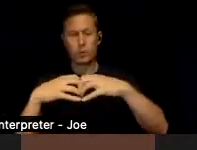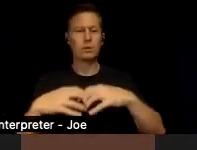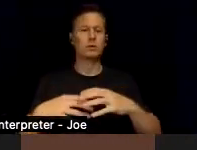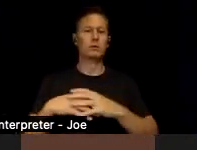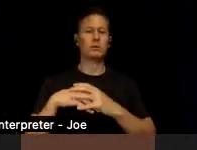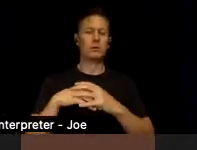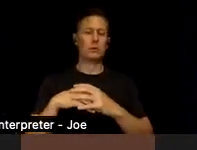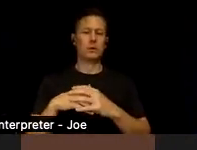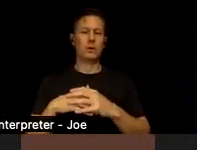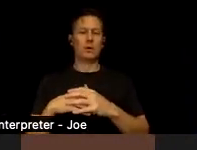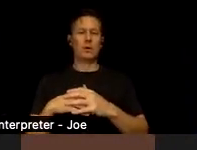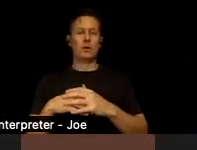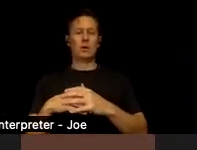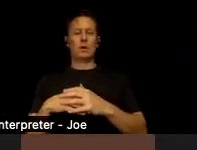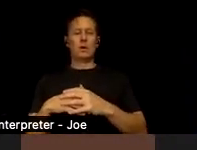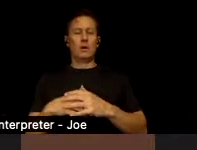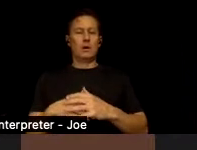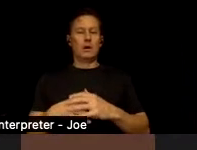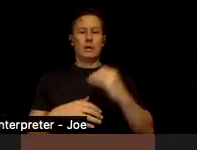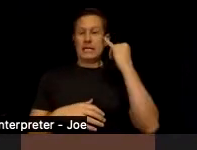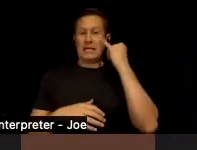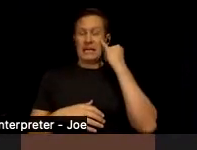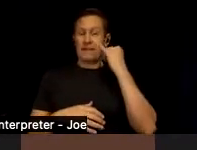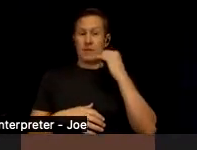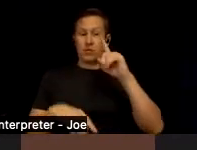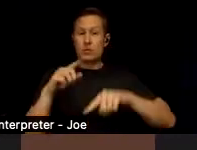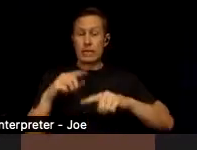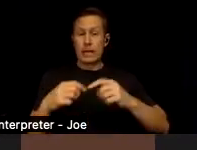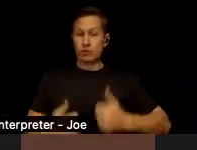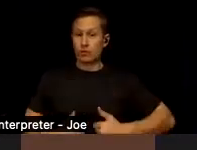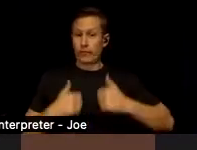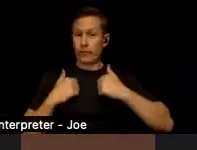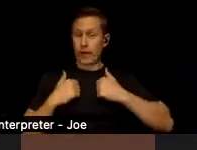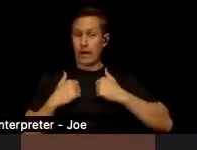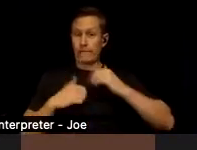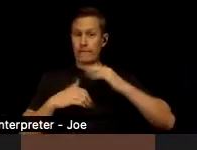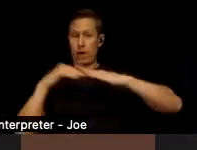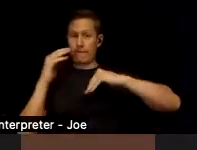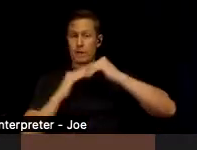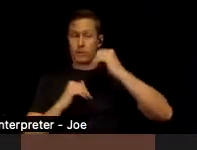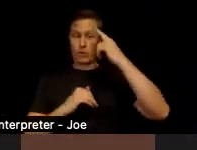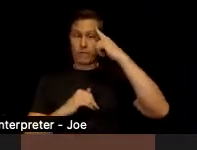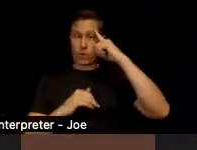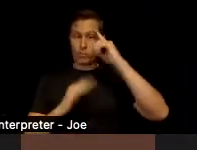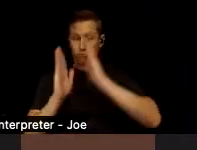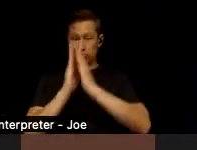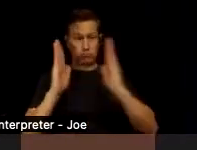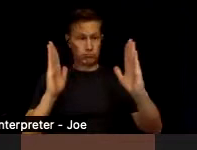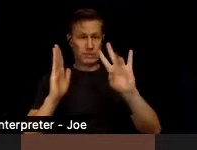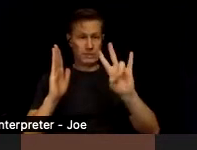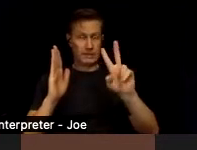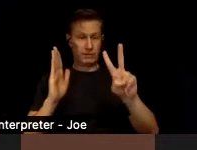that the power companies put out. If you cannot survive comfortably for 72 hours with food